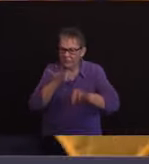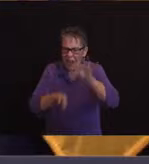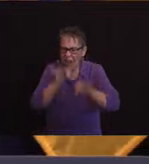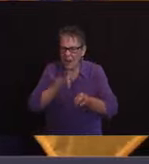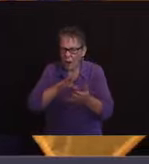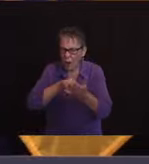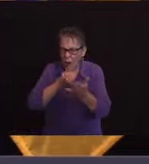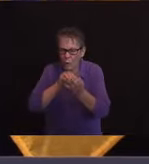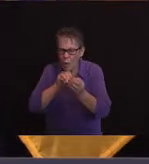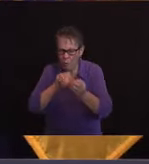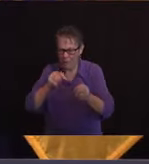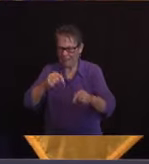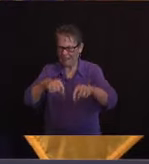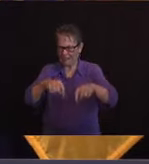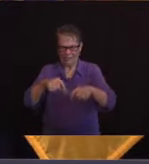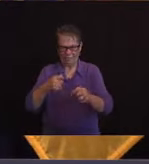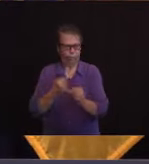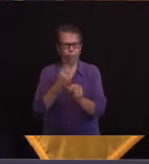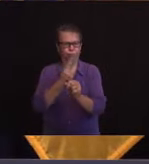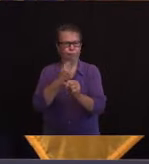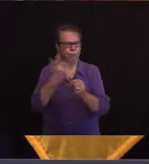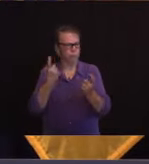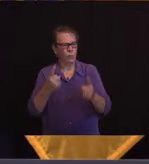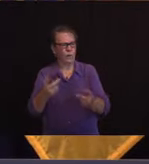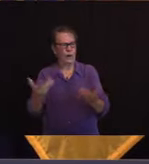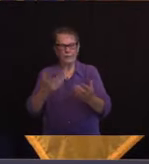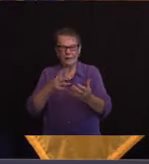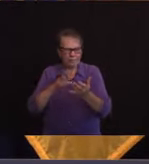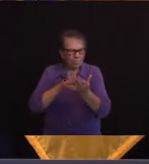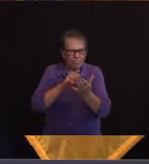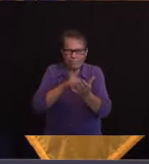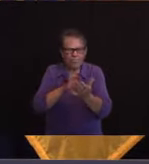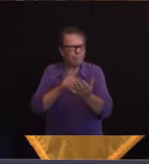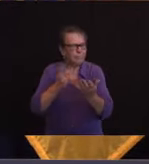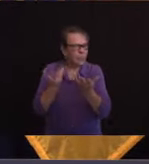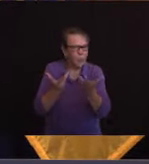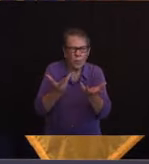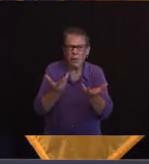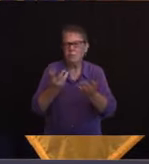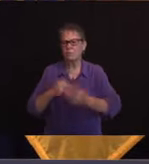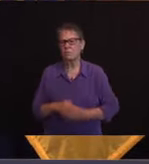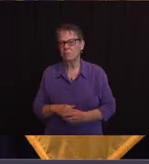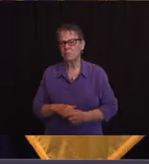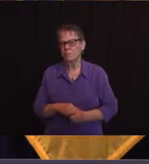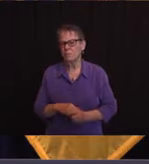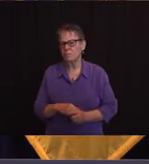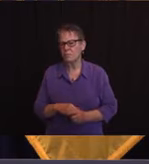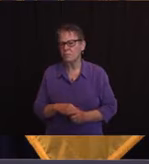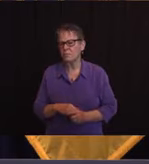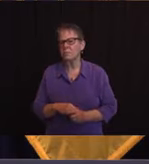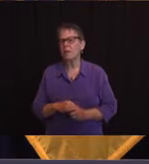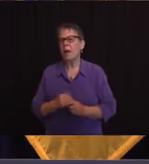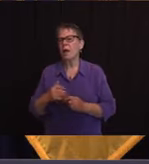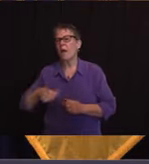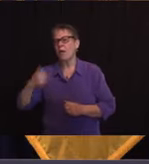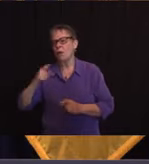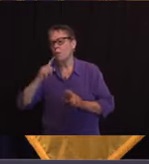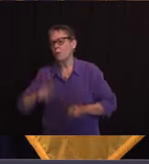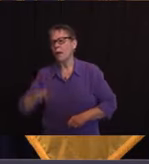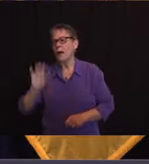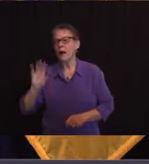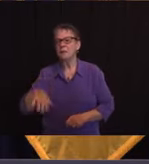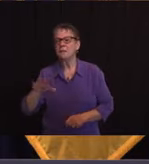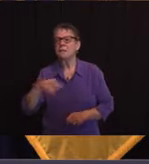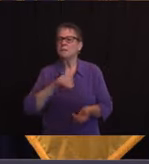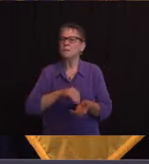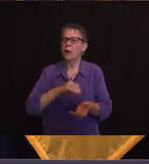Alex, good afternoon. Good afternoon. And just to follow up for Dr. Lifshitz, can you just go through the actual process by which you test for a